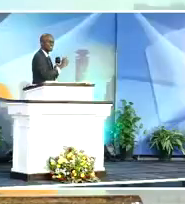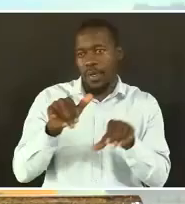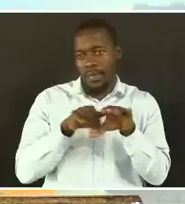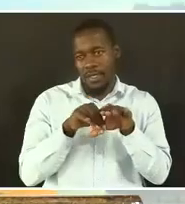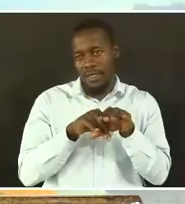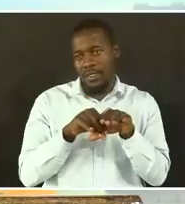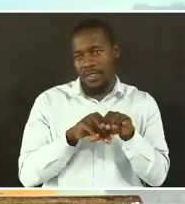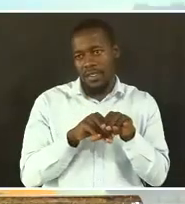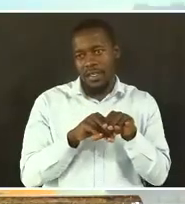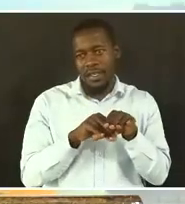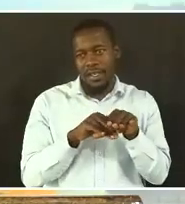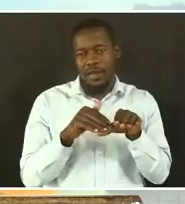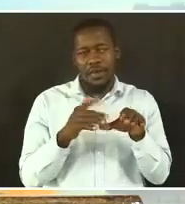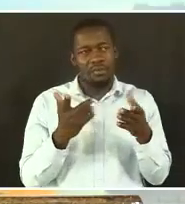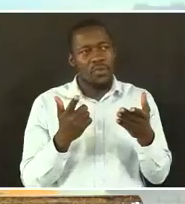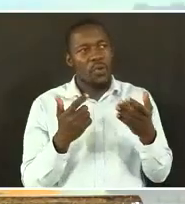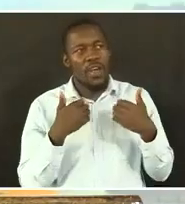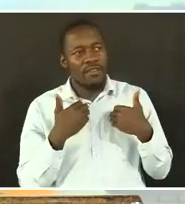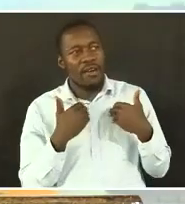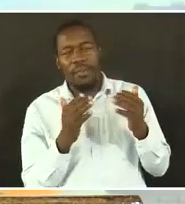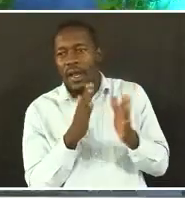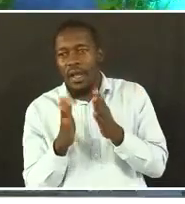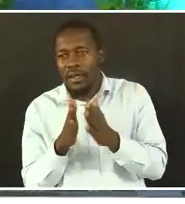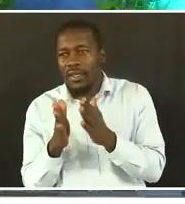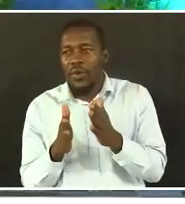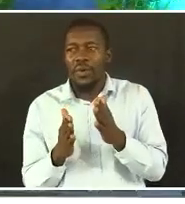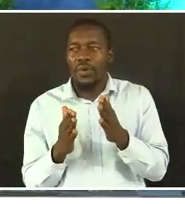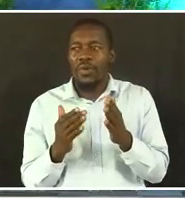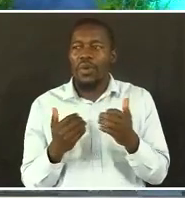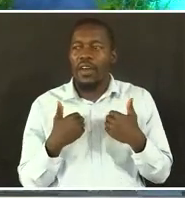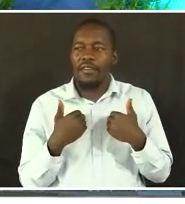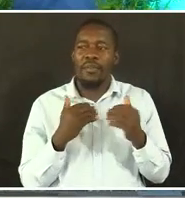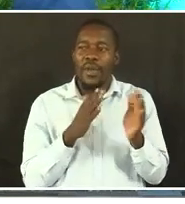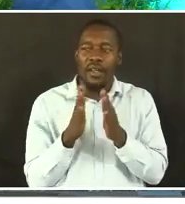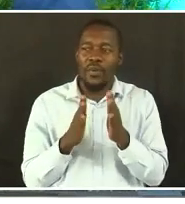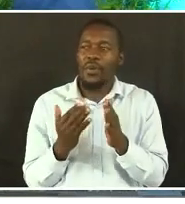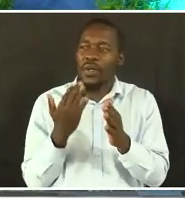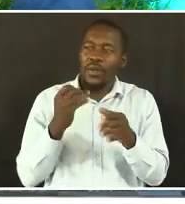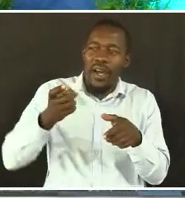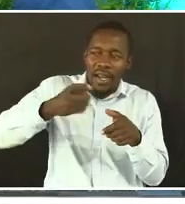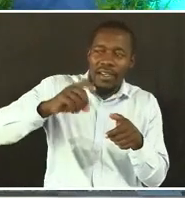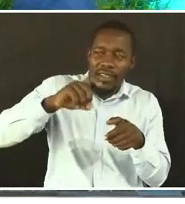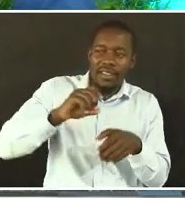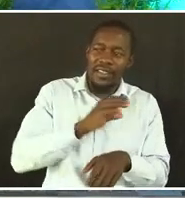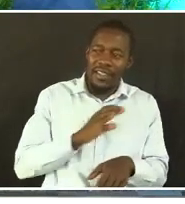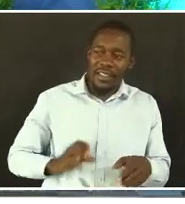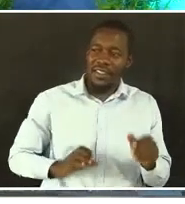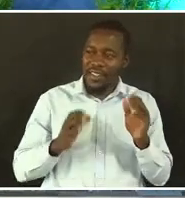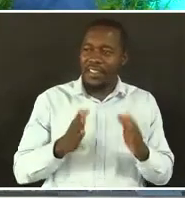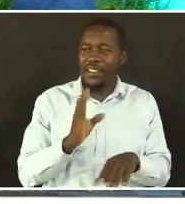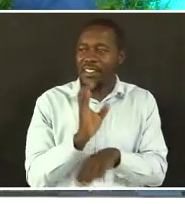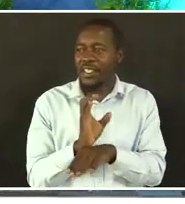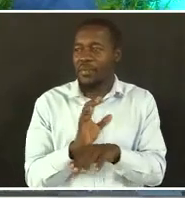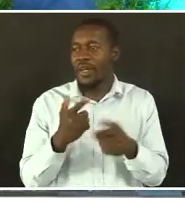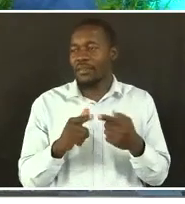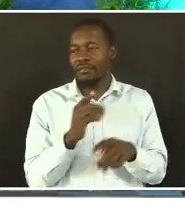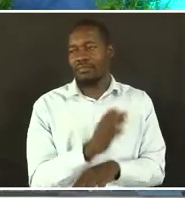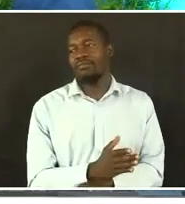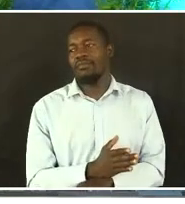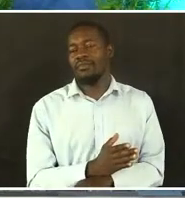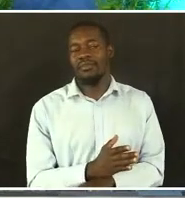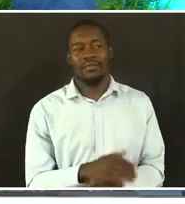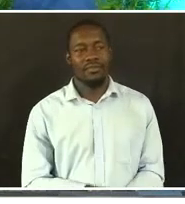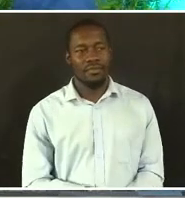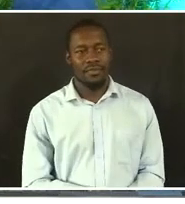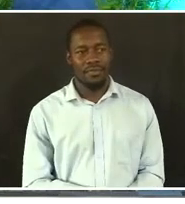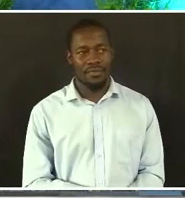personal ministry. Let's go. Do you know, when we are starting evangelistic campaign, there should be somebody whom we talked to in